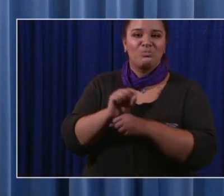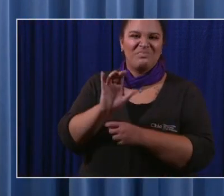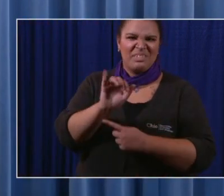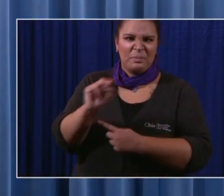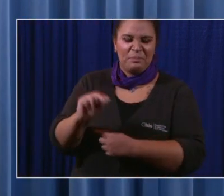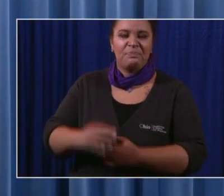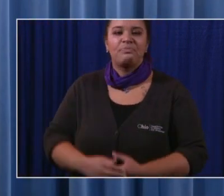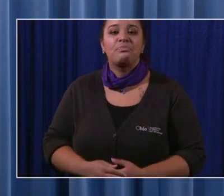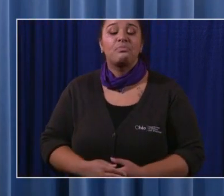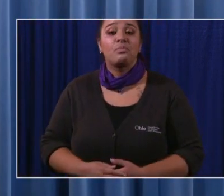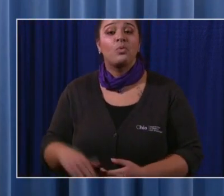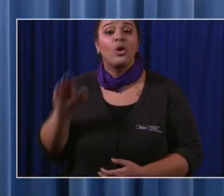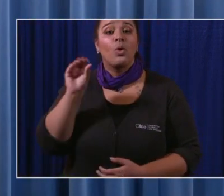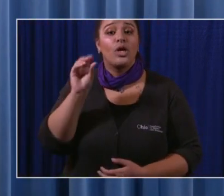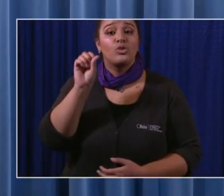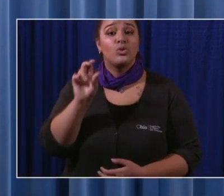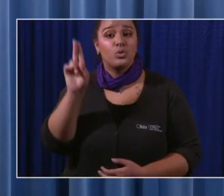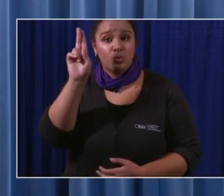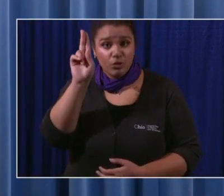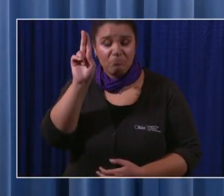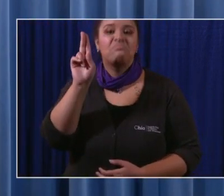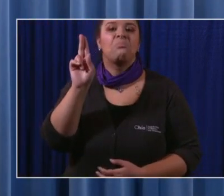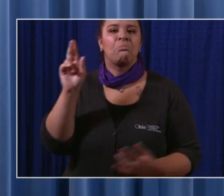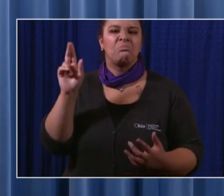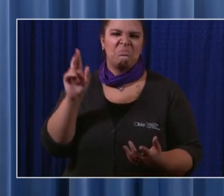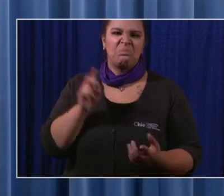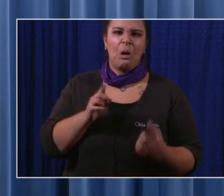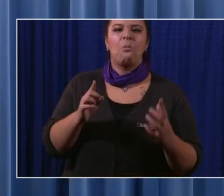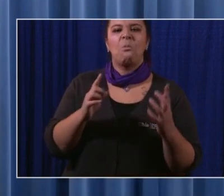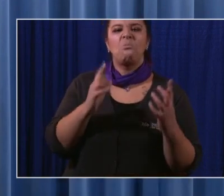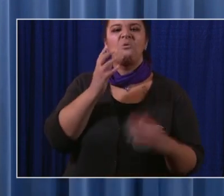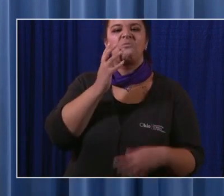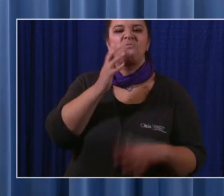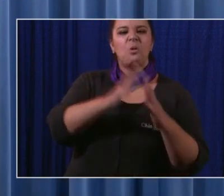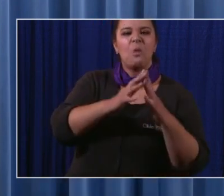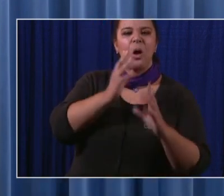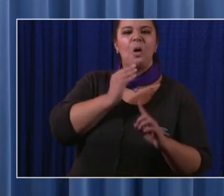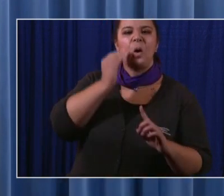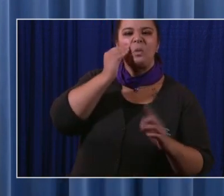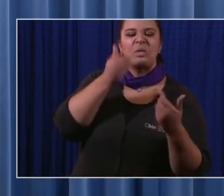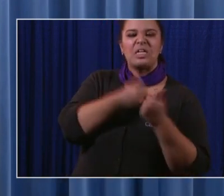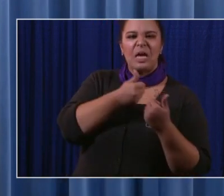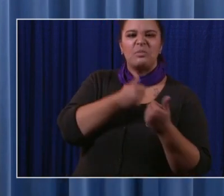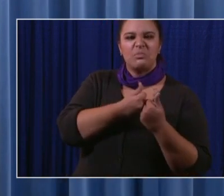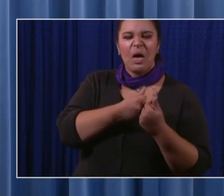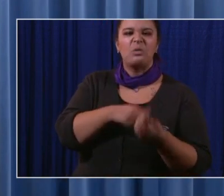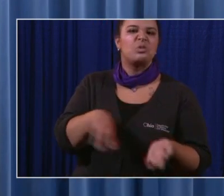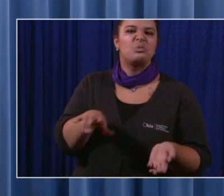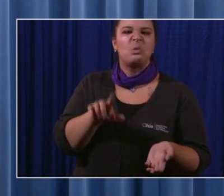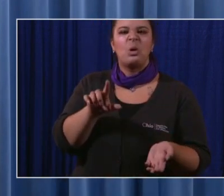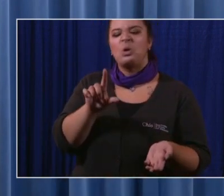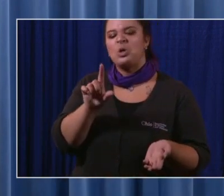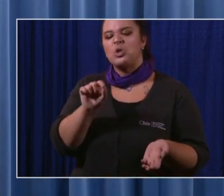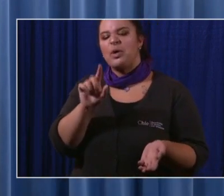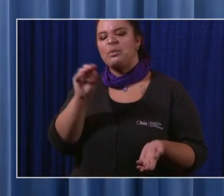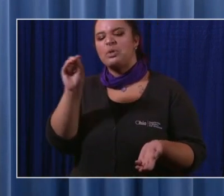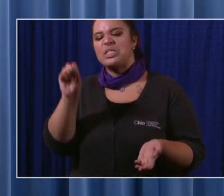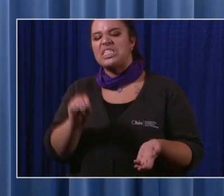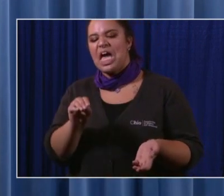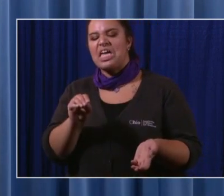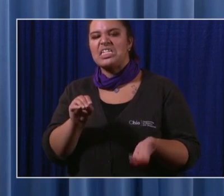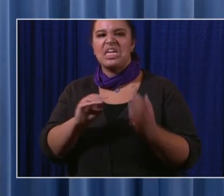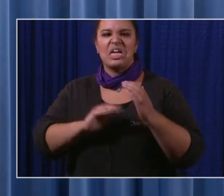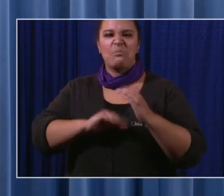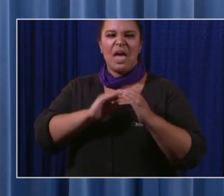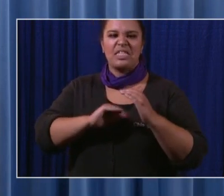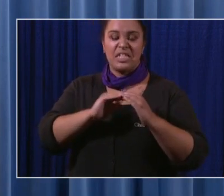forward with home games at about 20% capacity, about 21,000 fans in the shoe. That seems to go against